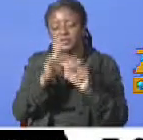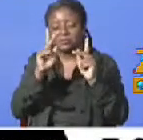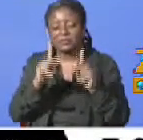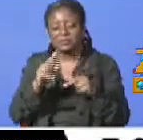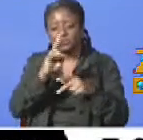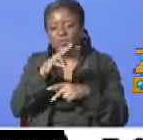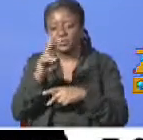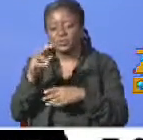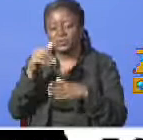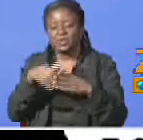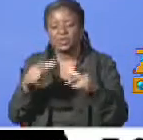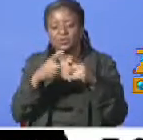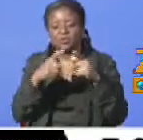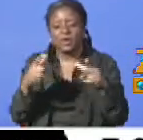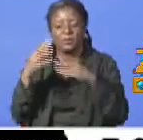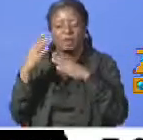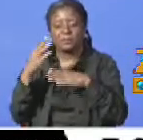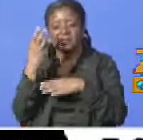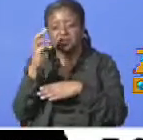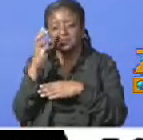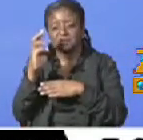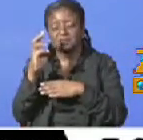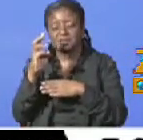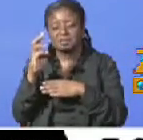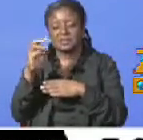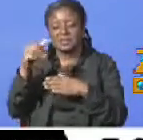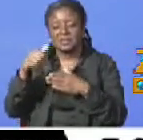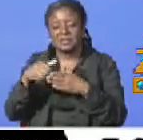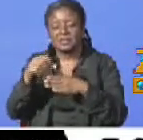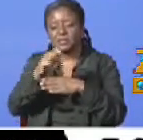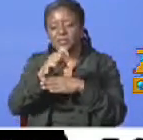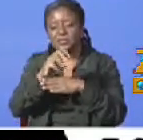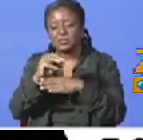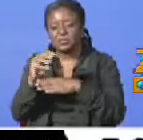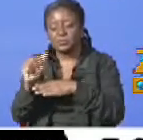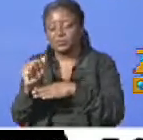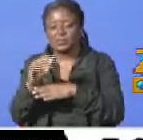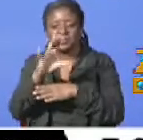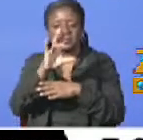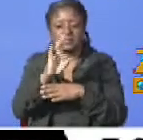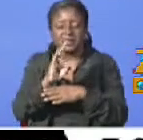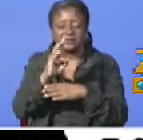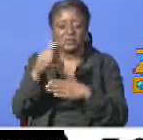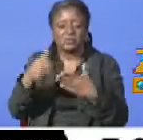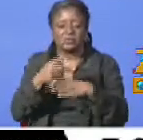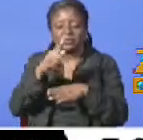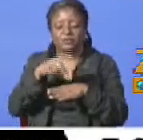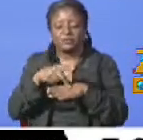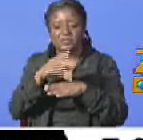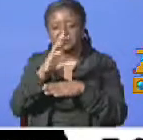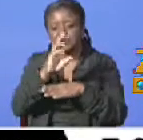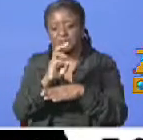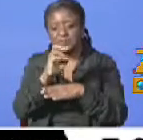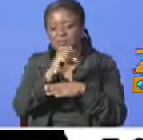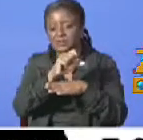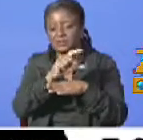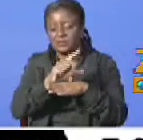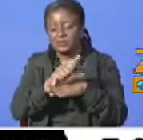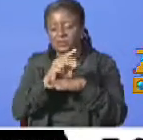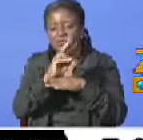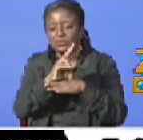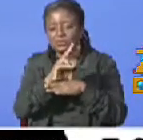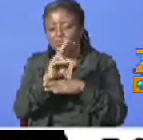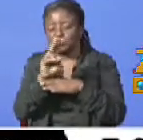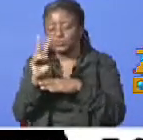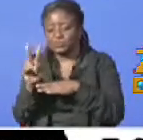in Grand Bahama. 16 new cases are reported in Exuma, 7 in New Providence, 6 in Eleuthera, 2 cases each